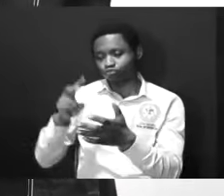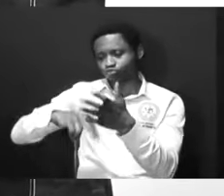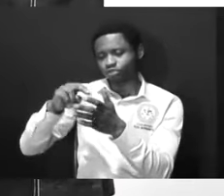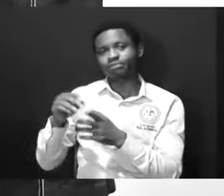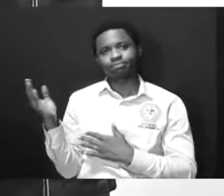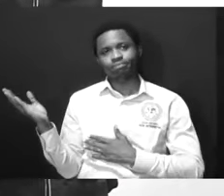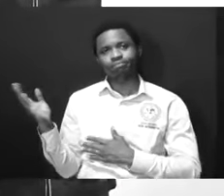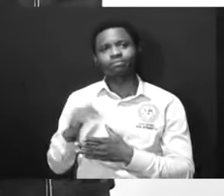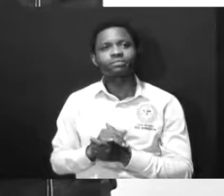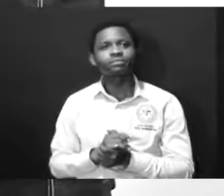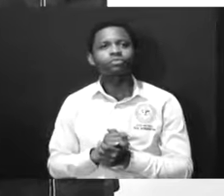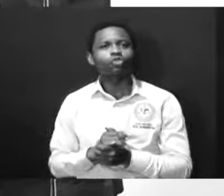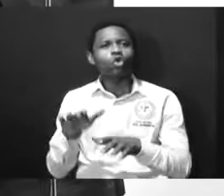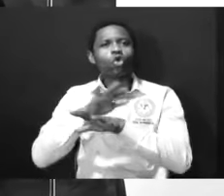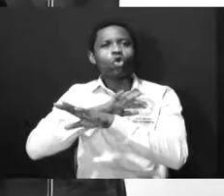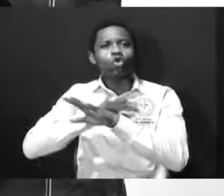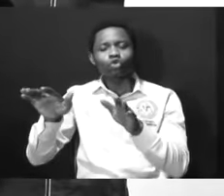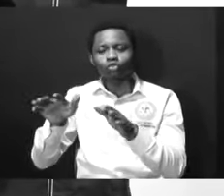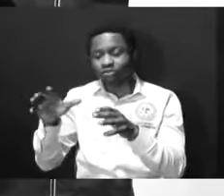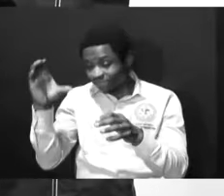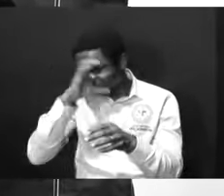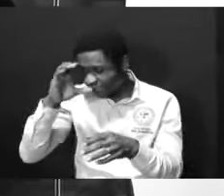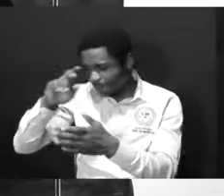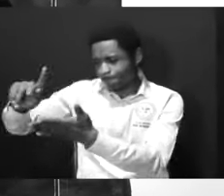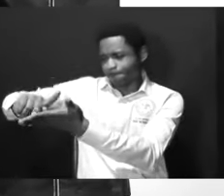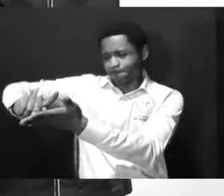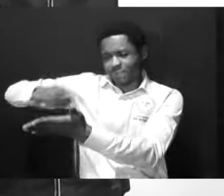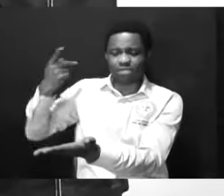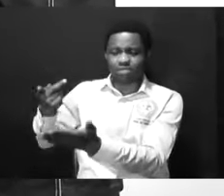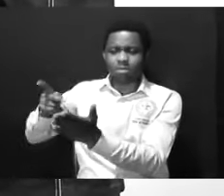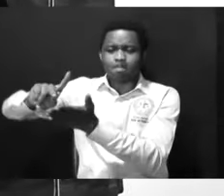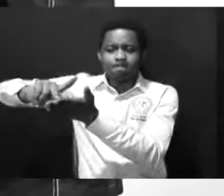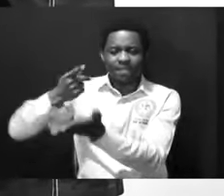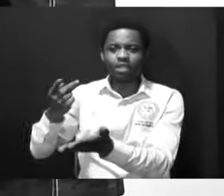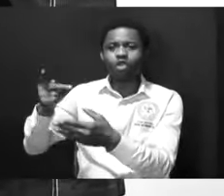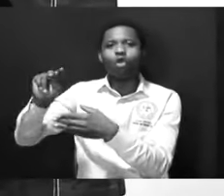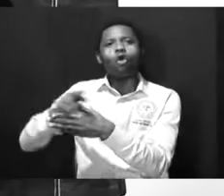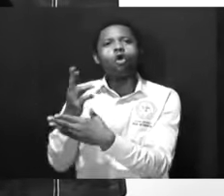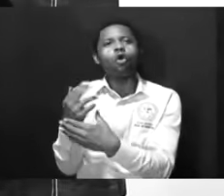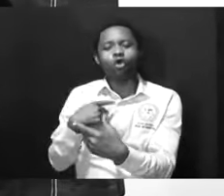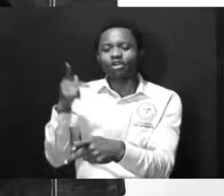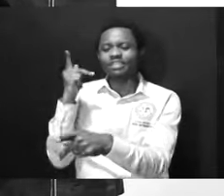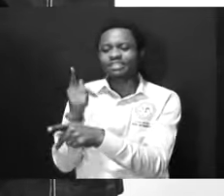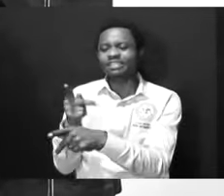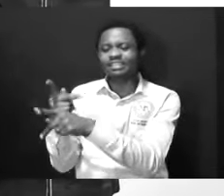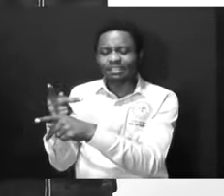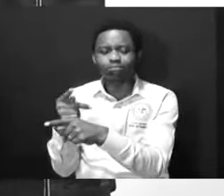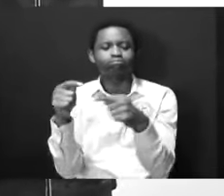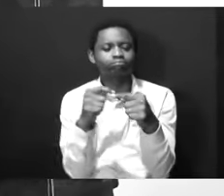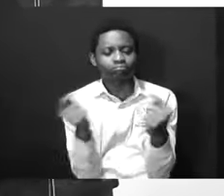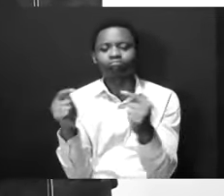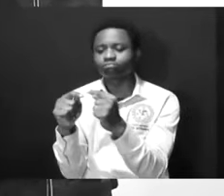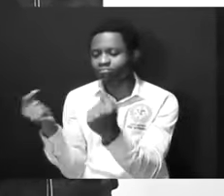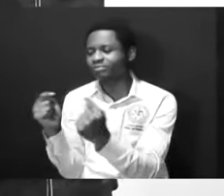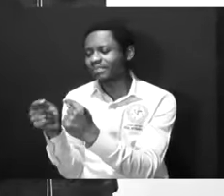Do not seek revenge or bear a grudge against anyone